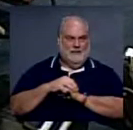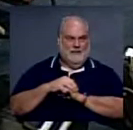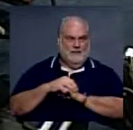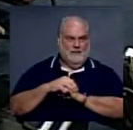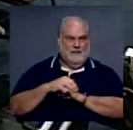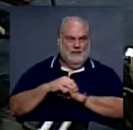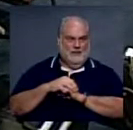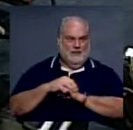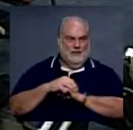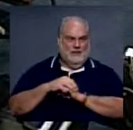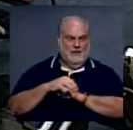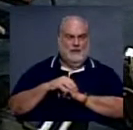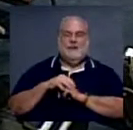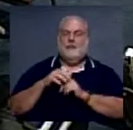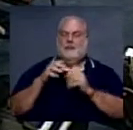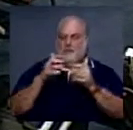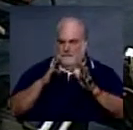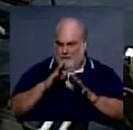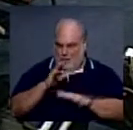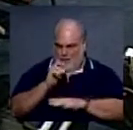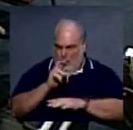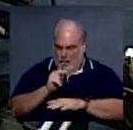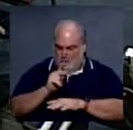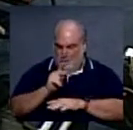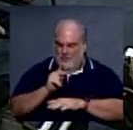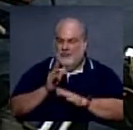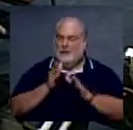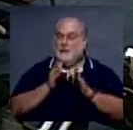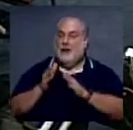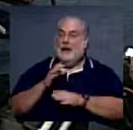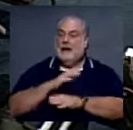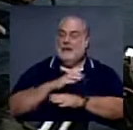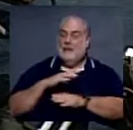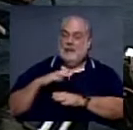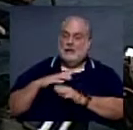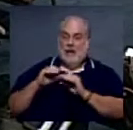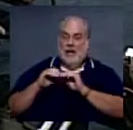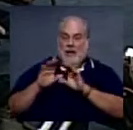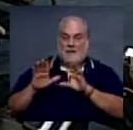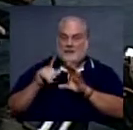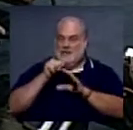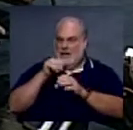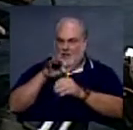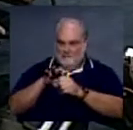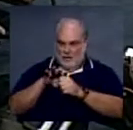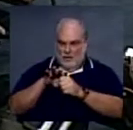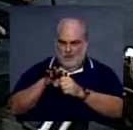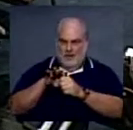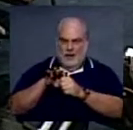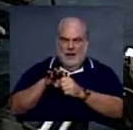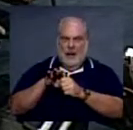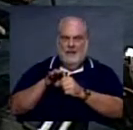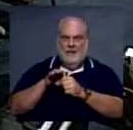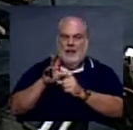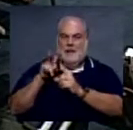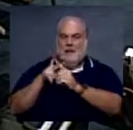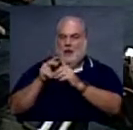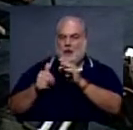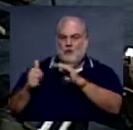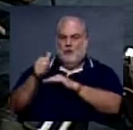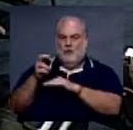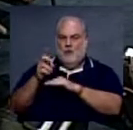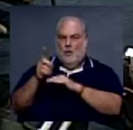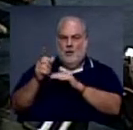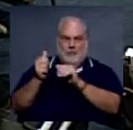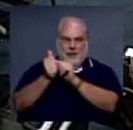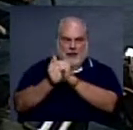at this point in time. You. The Planning Commission obviously did not vote for it. It was appealed to the board, and the board passed